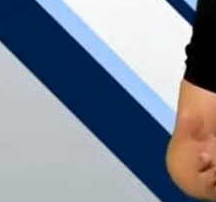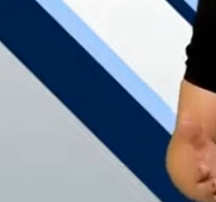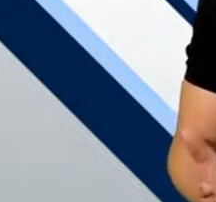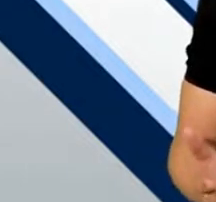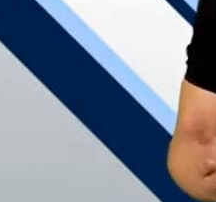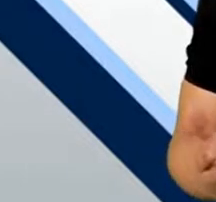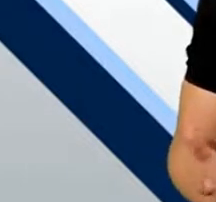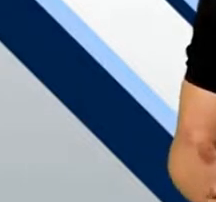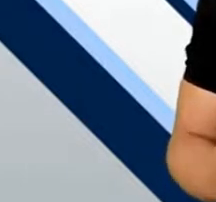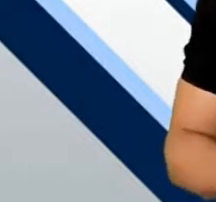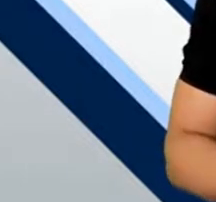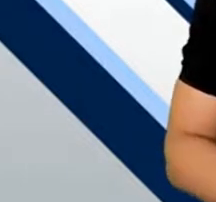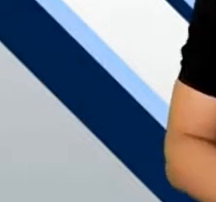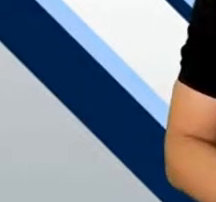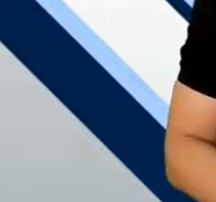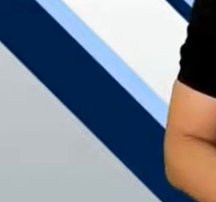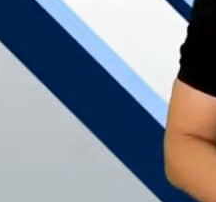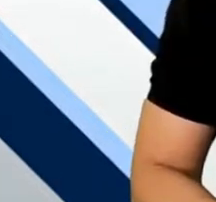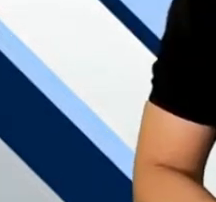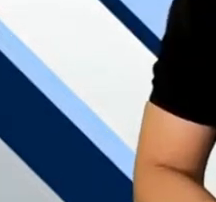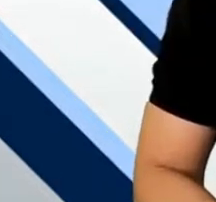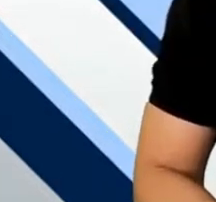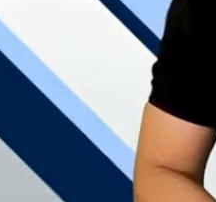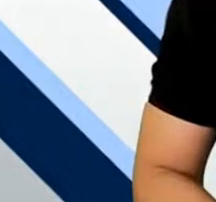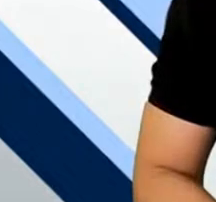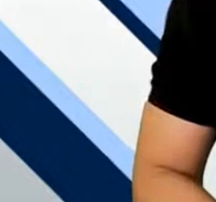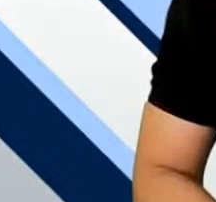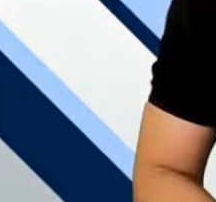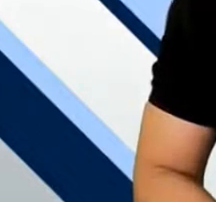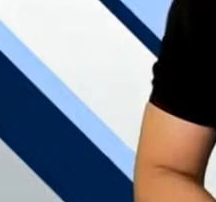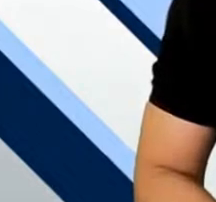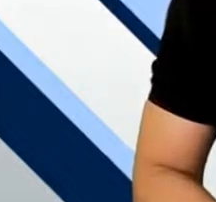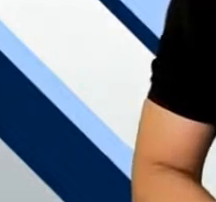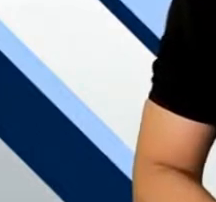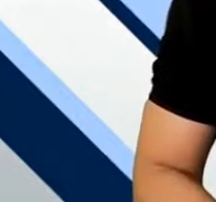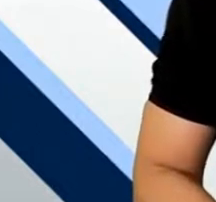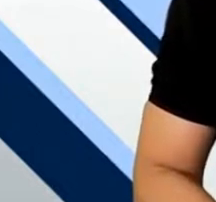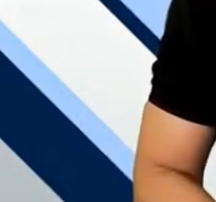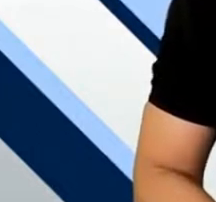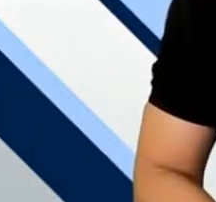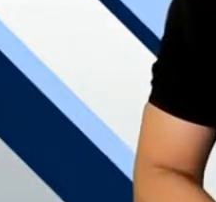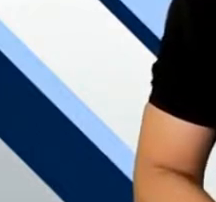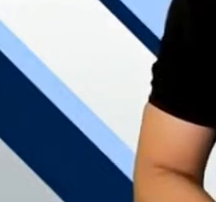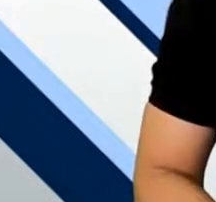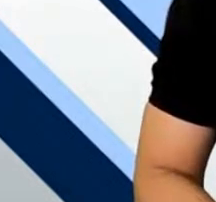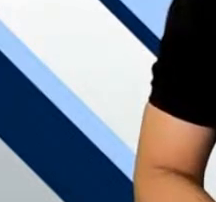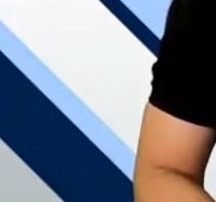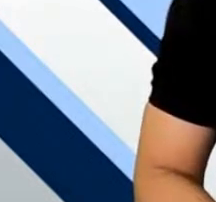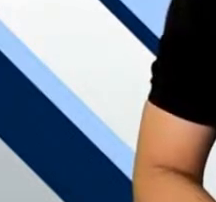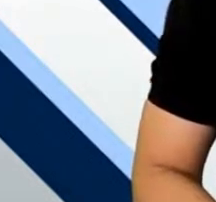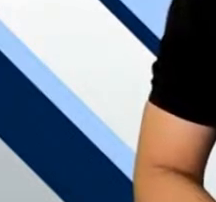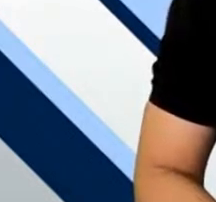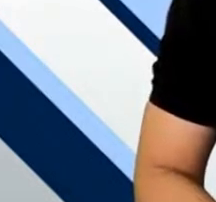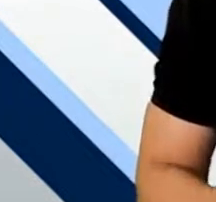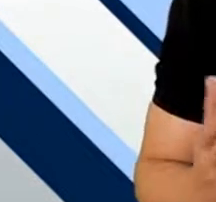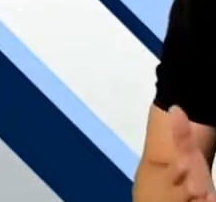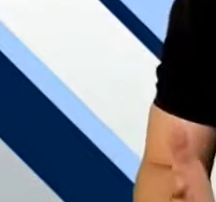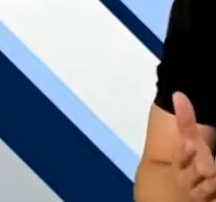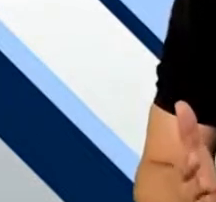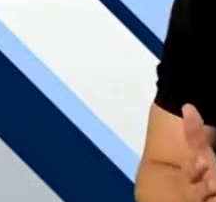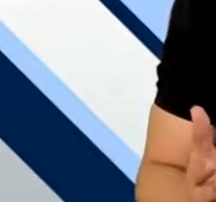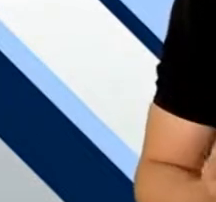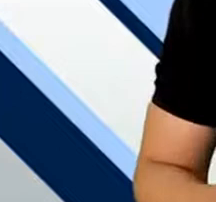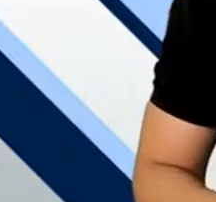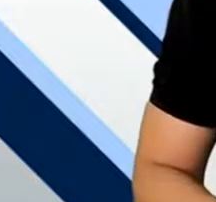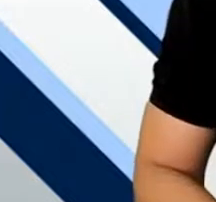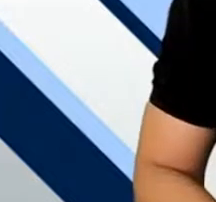ALS, alive and SPED learners. Aside from answering the modules, the Itulay is offering programs which you will